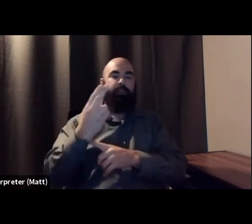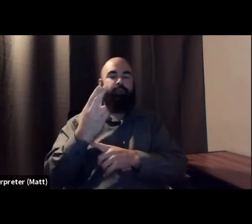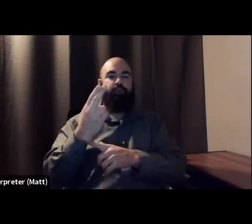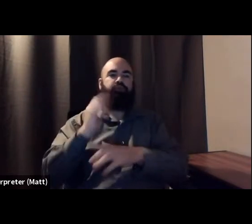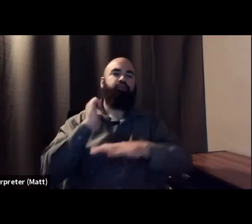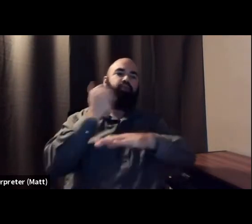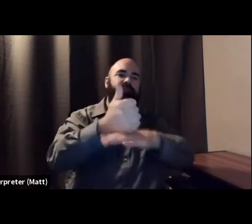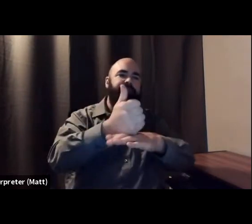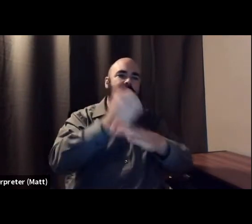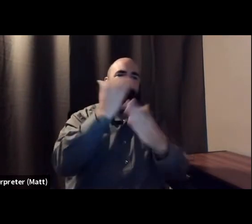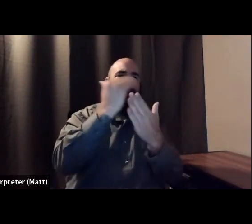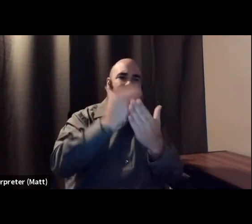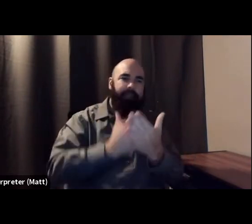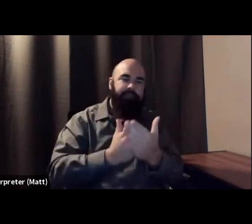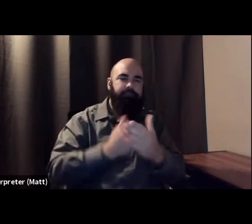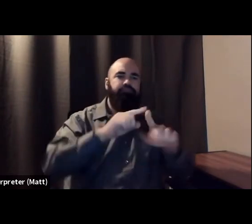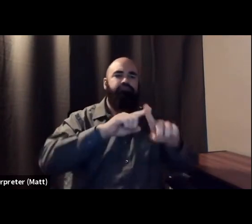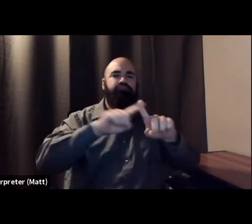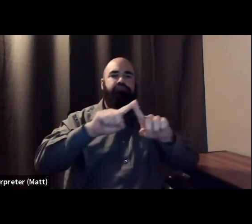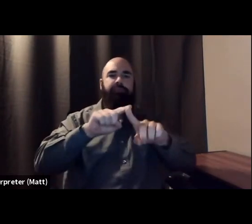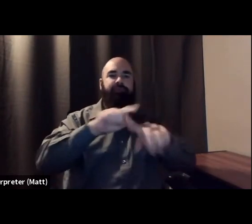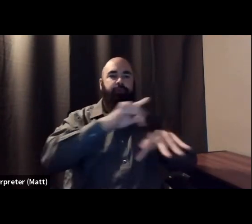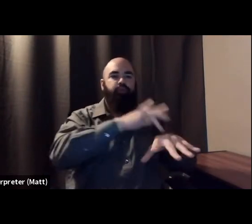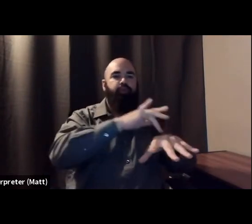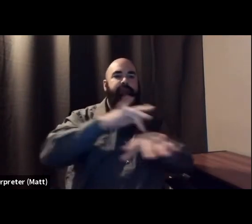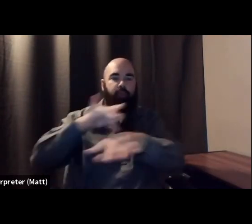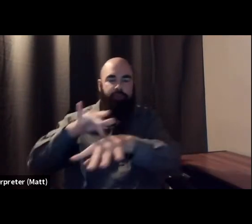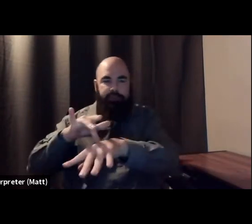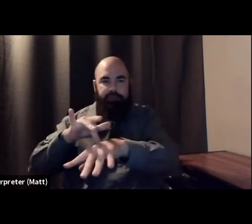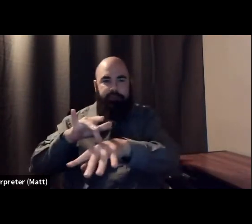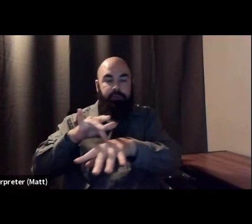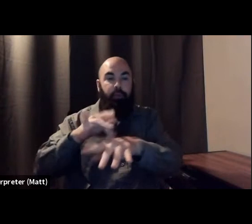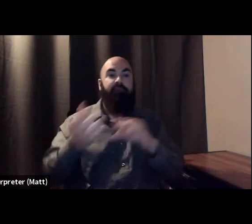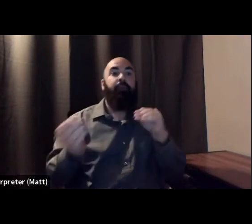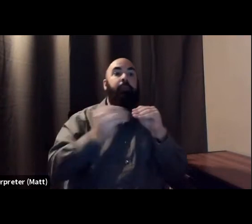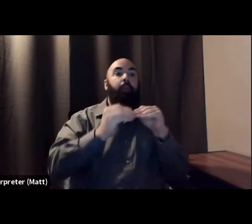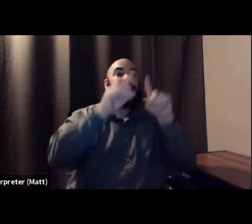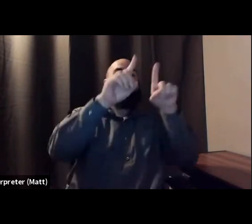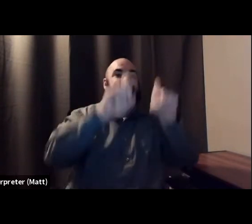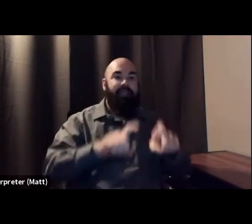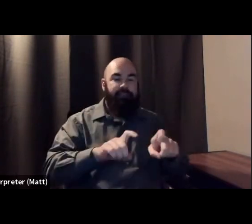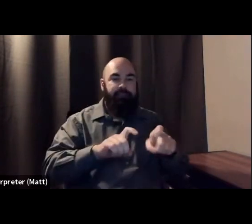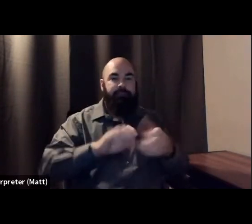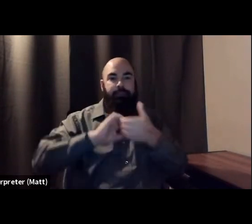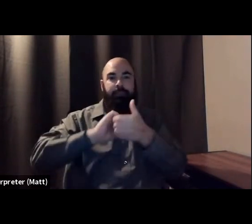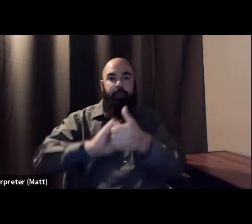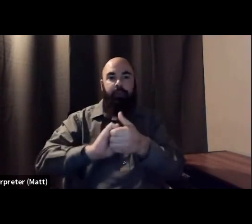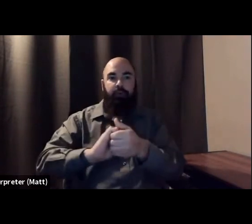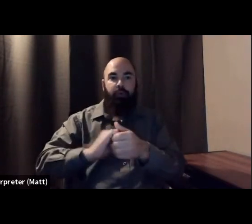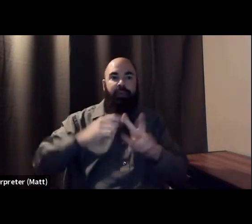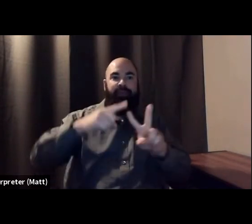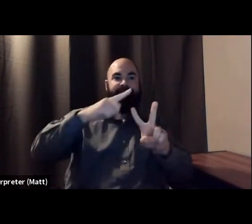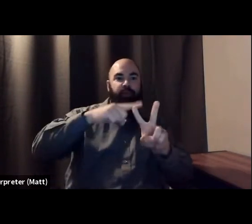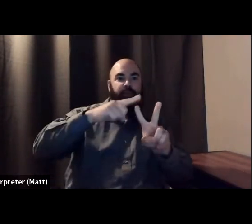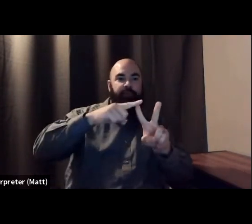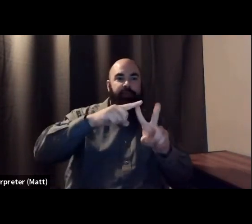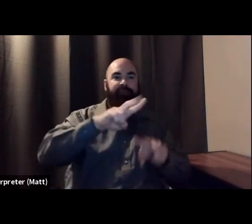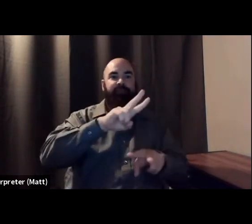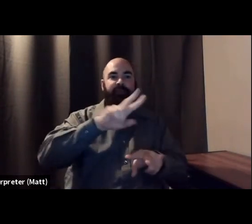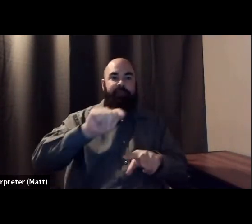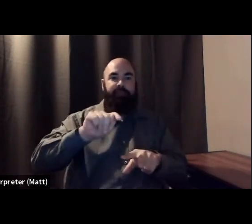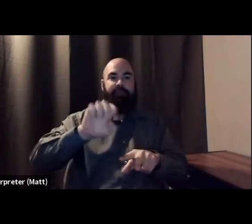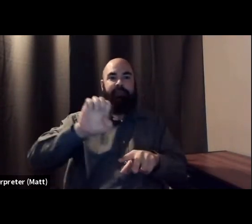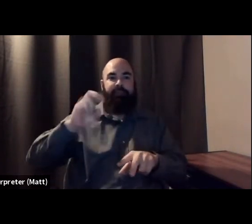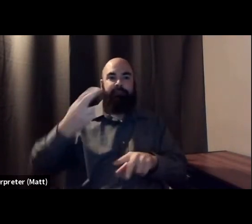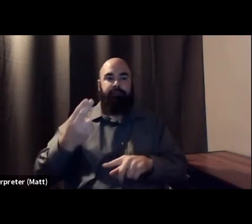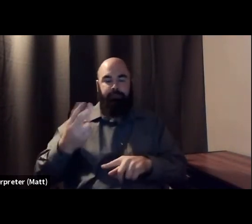made available to the community that includes expanded testing in partnership with Virginia Tech, consistent public health